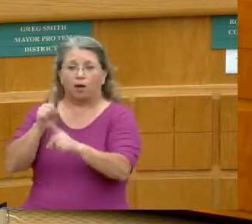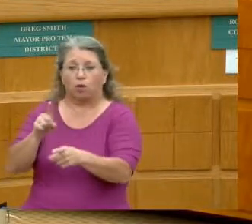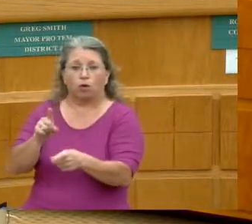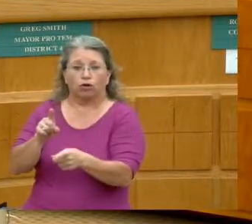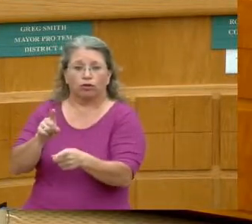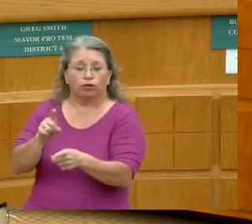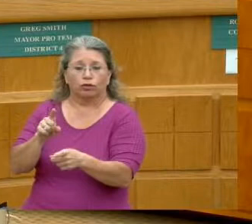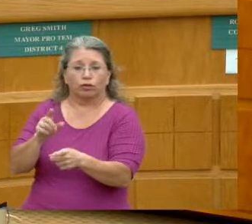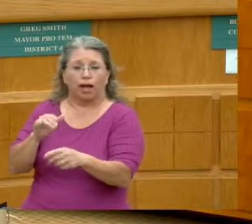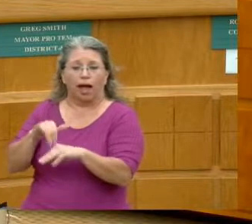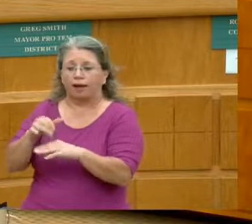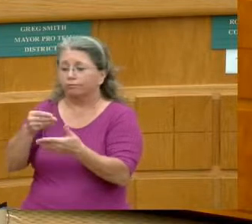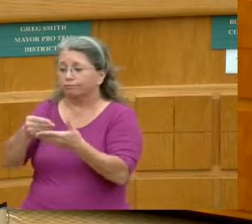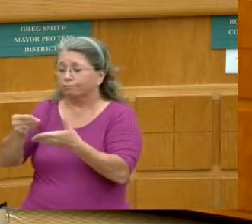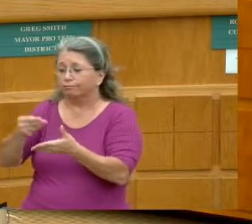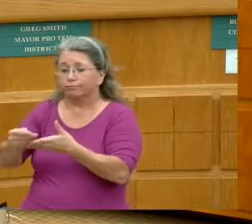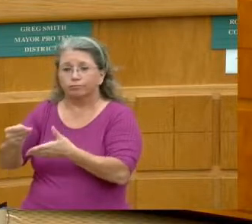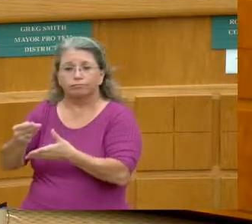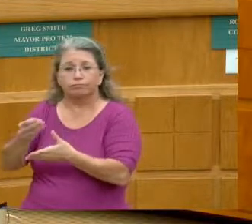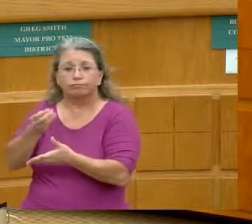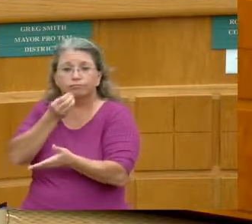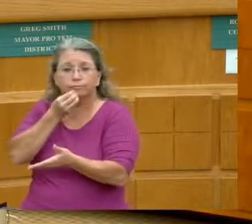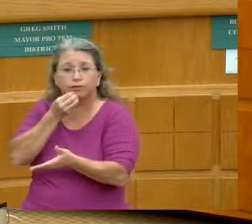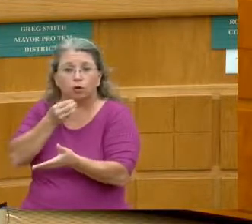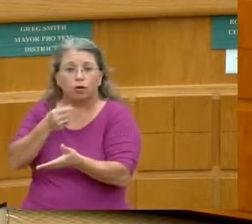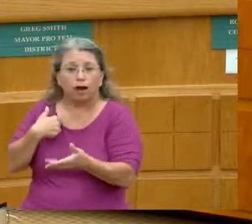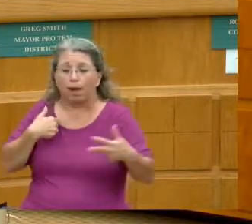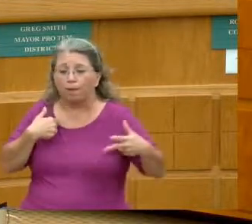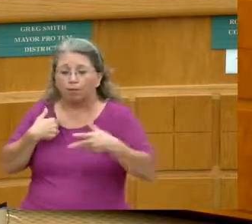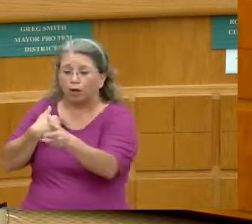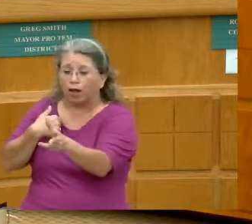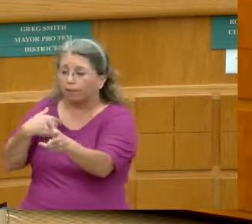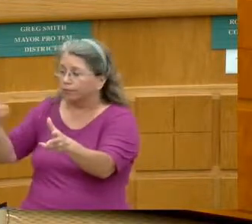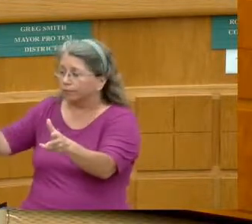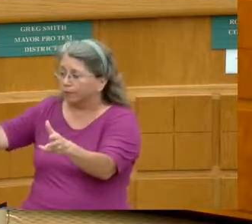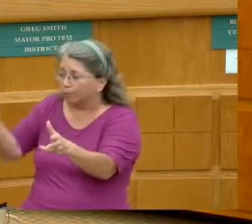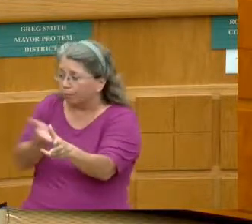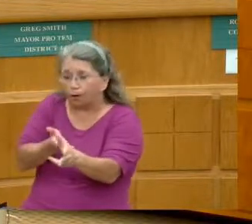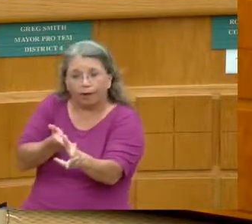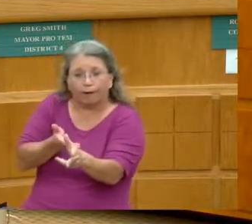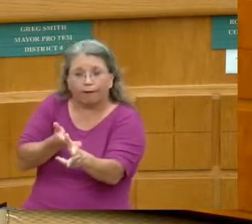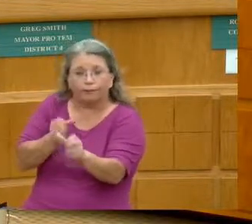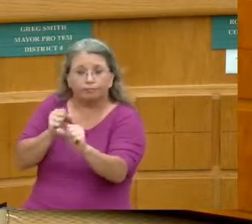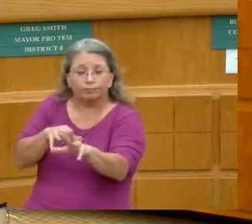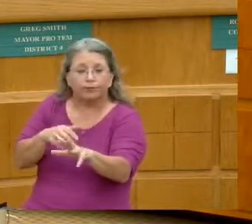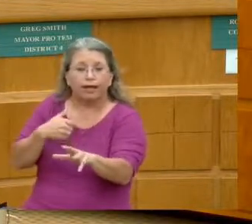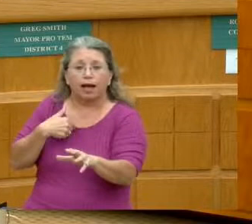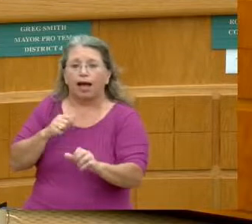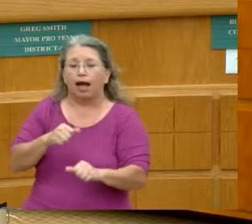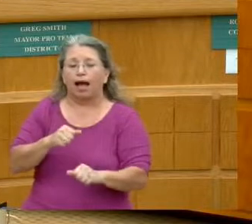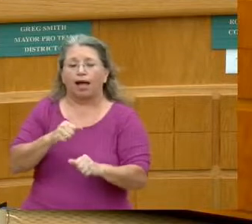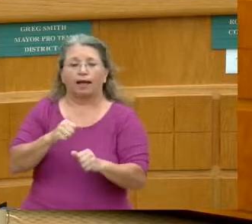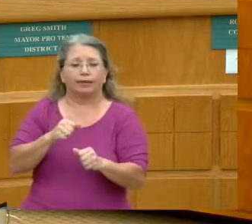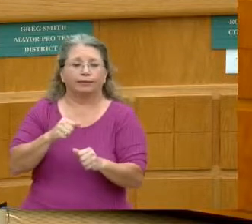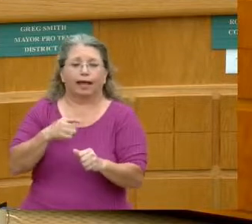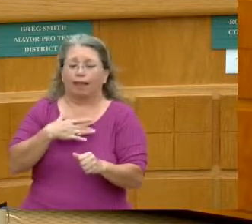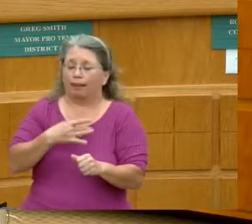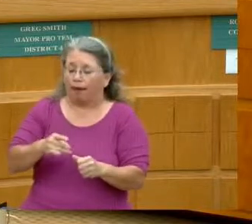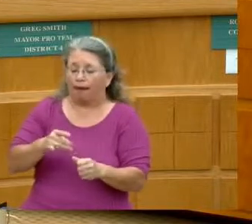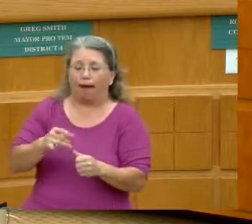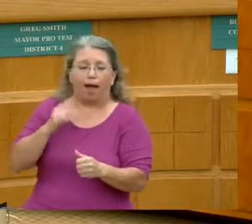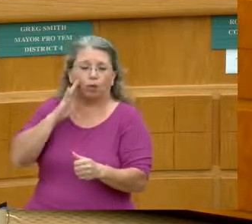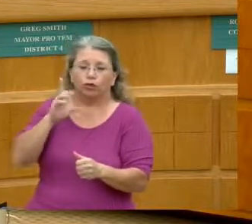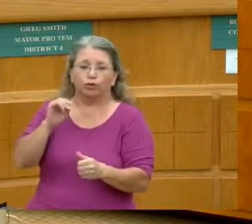store again if they give me curbside. I don't want to go in there. I like that they bring everything out. I can surf the internet while I'm waiting in the parking stall.